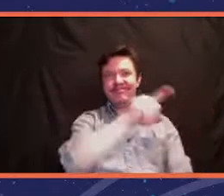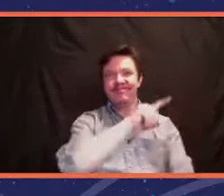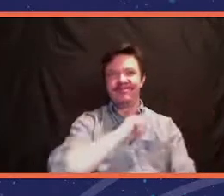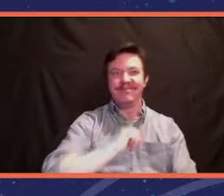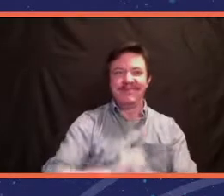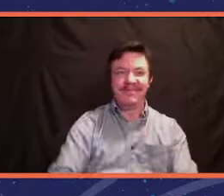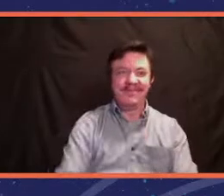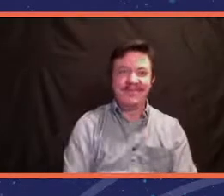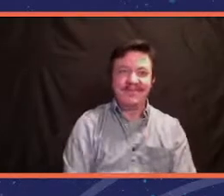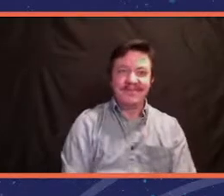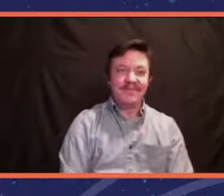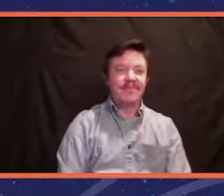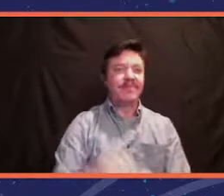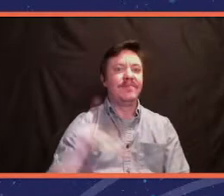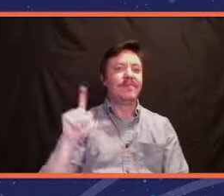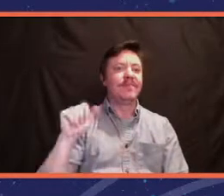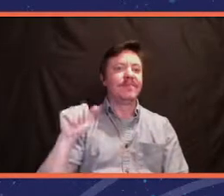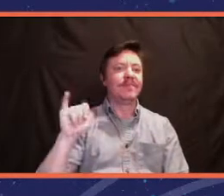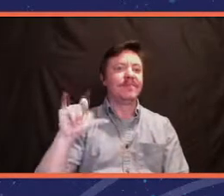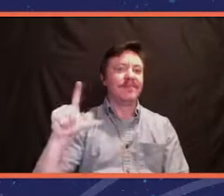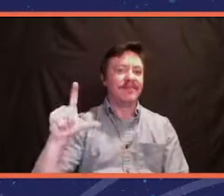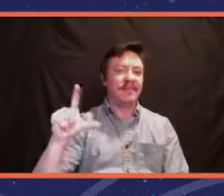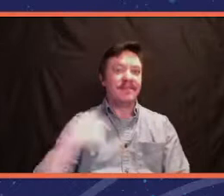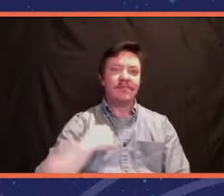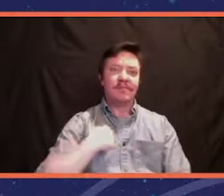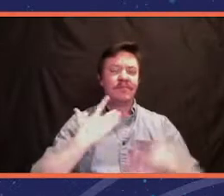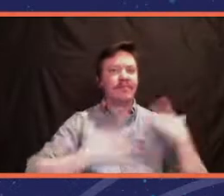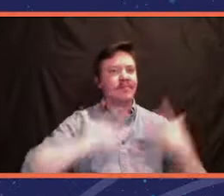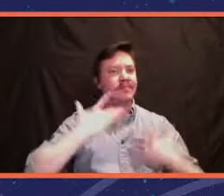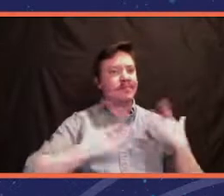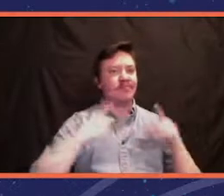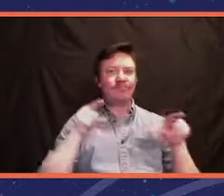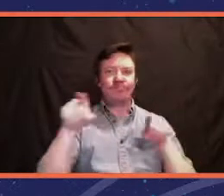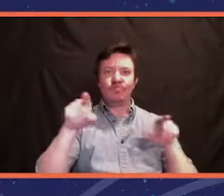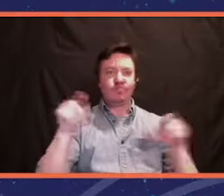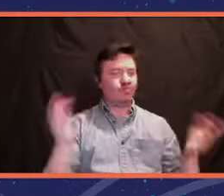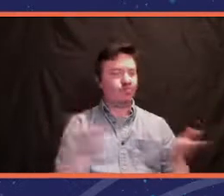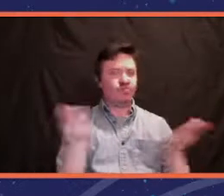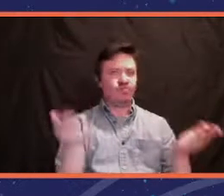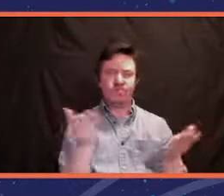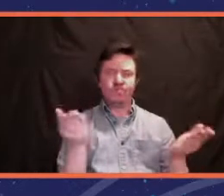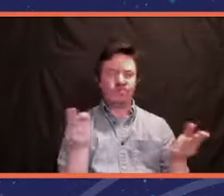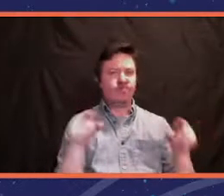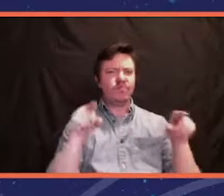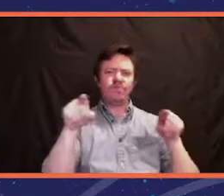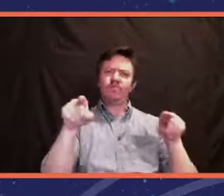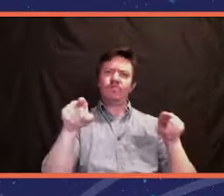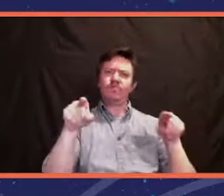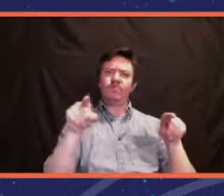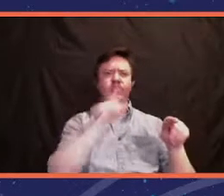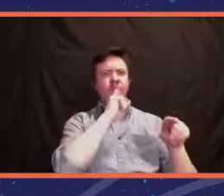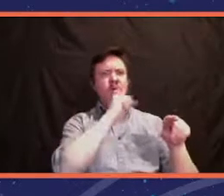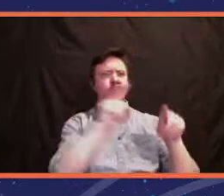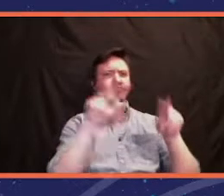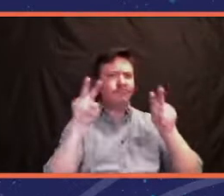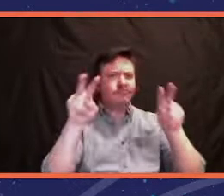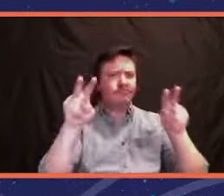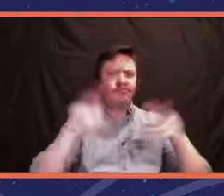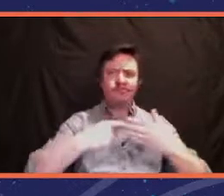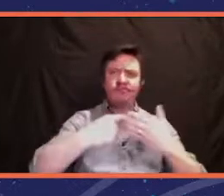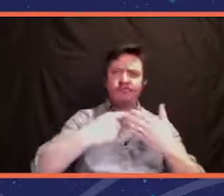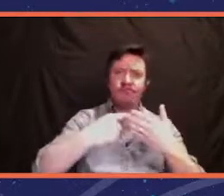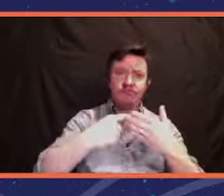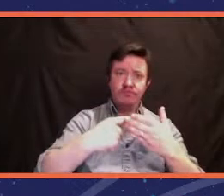So I'm so excited that you're both here. And one of the things about you two that is excited for this conversation is y'all are